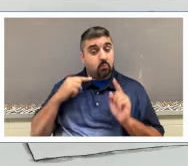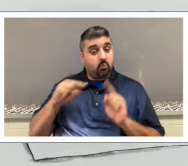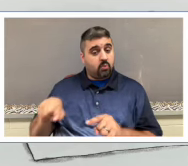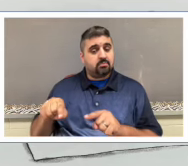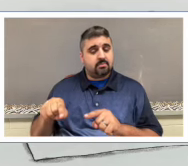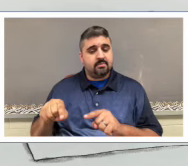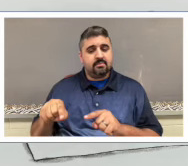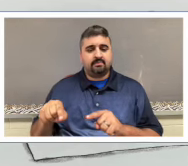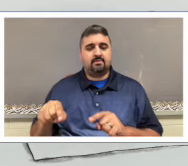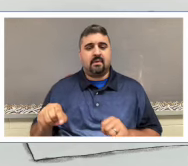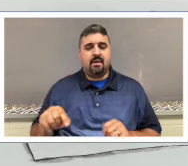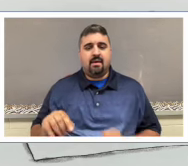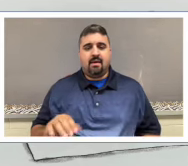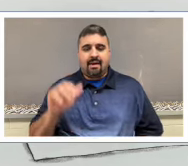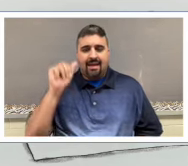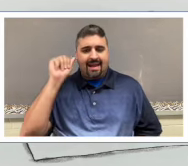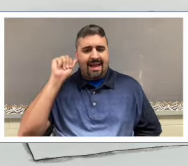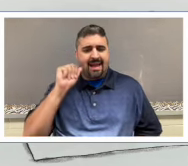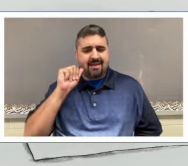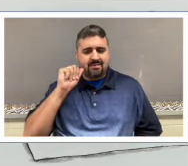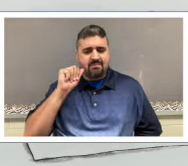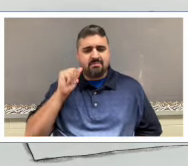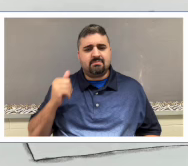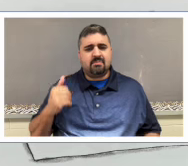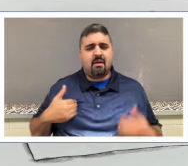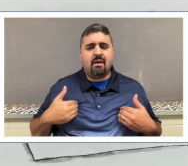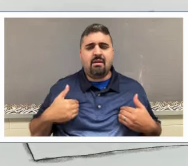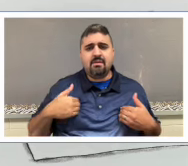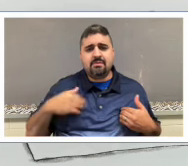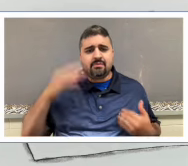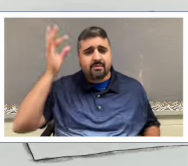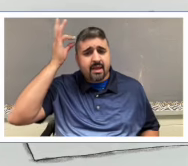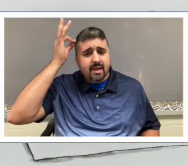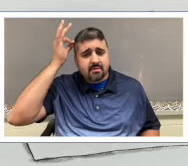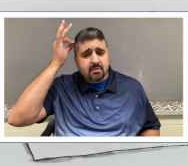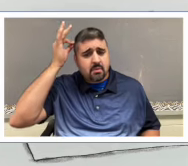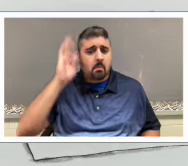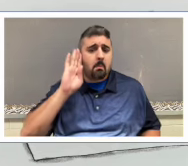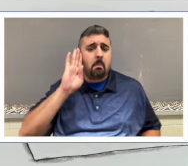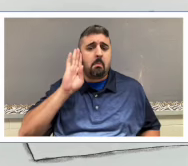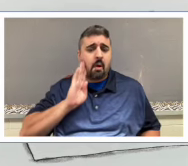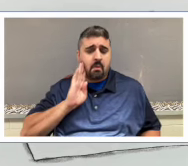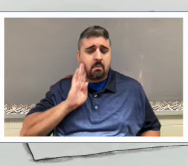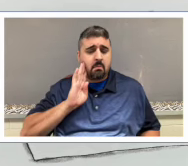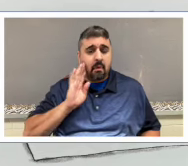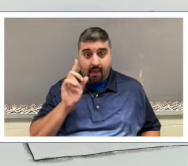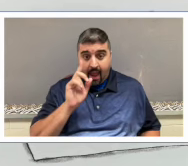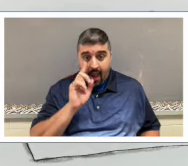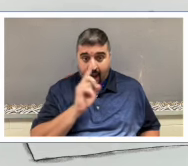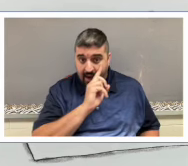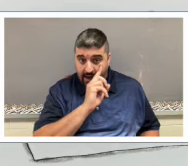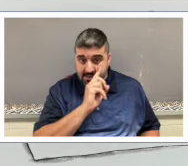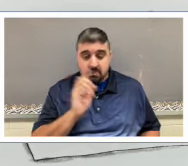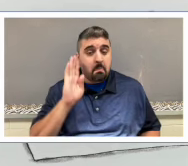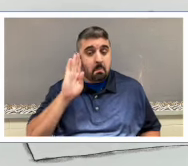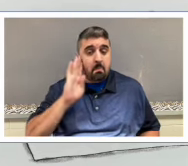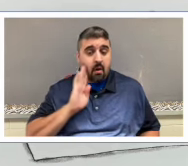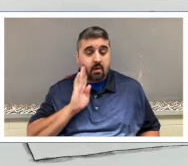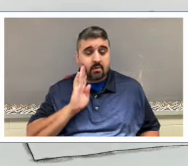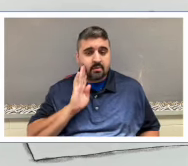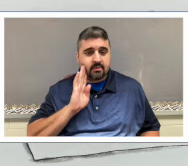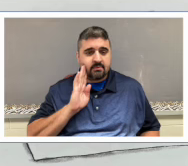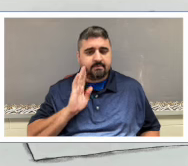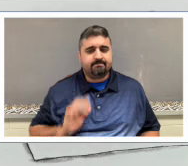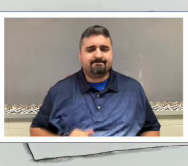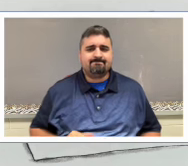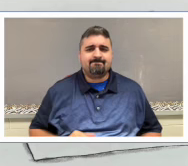I went to Annie's house. Annie has brown hair and brown eyes, and she